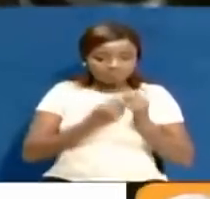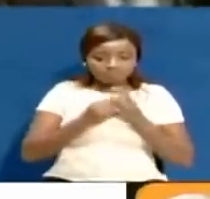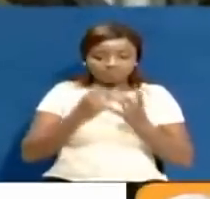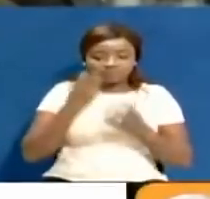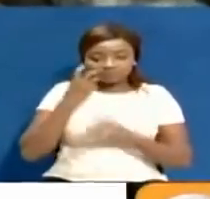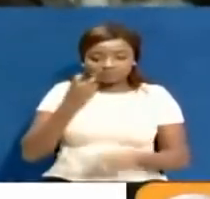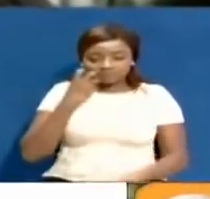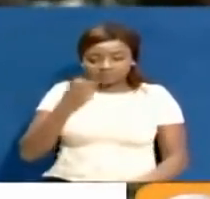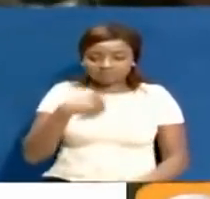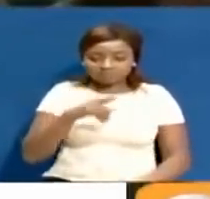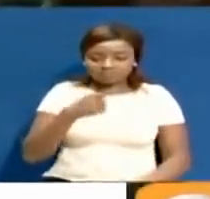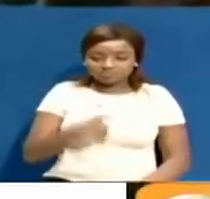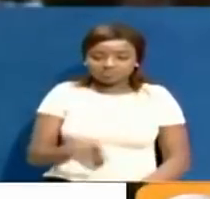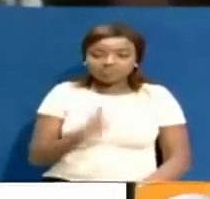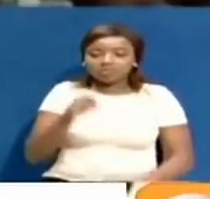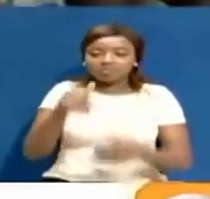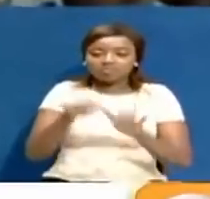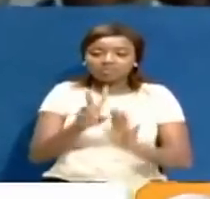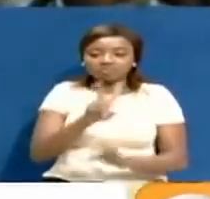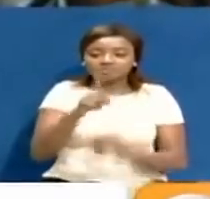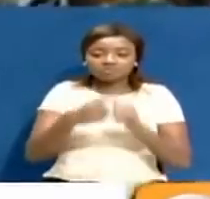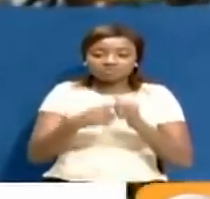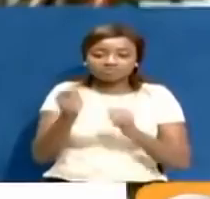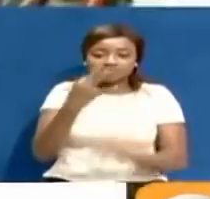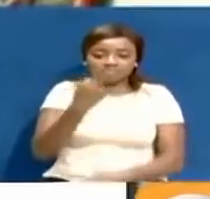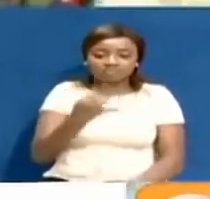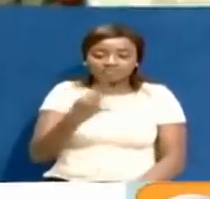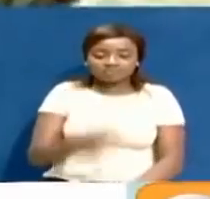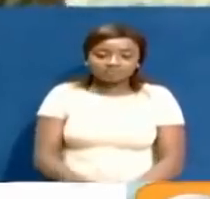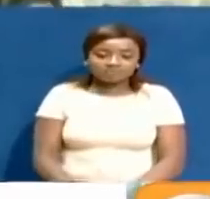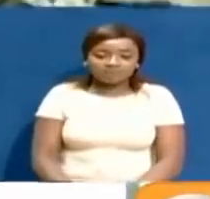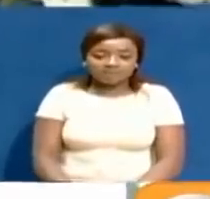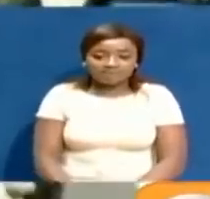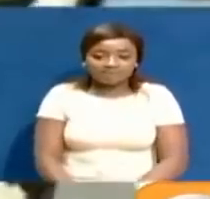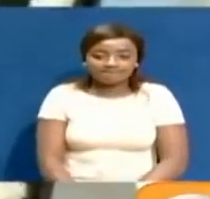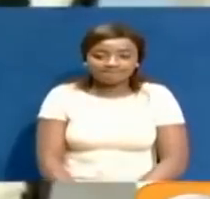March.